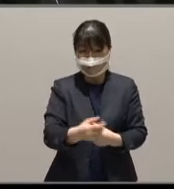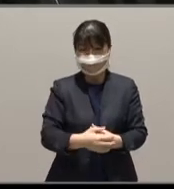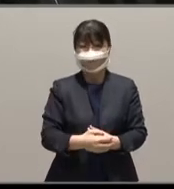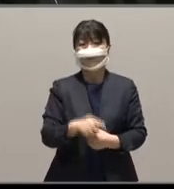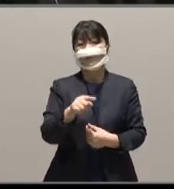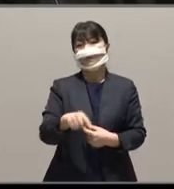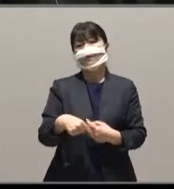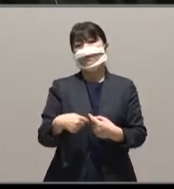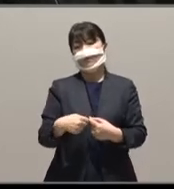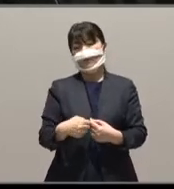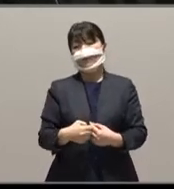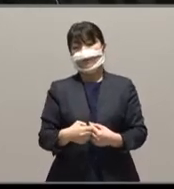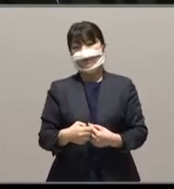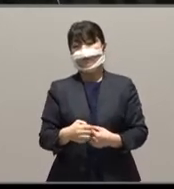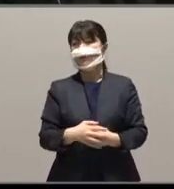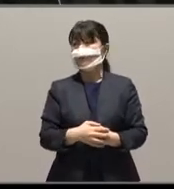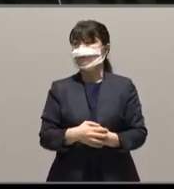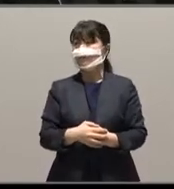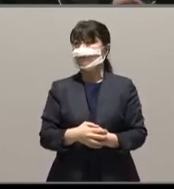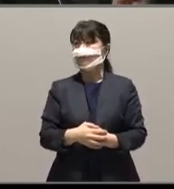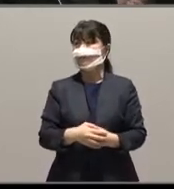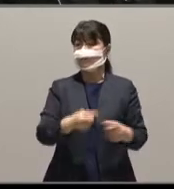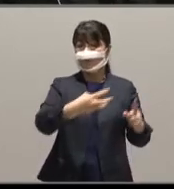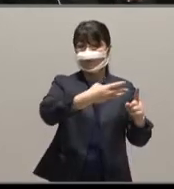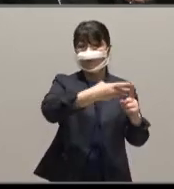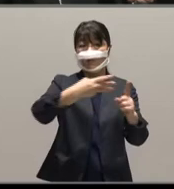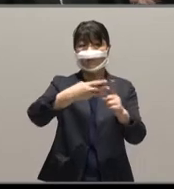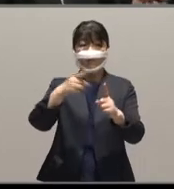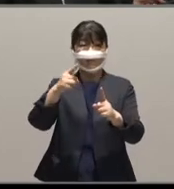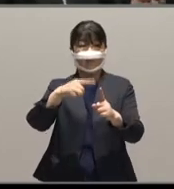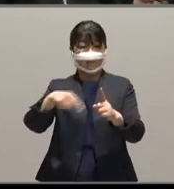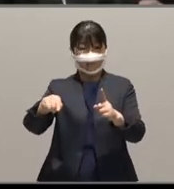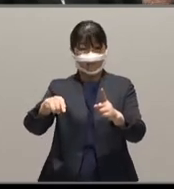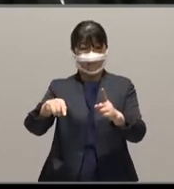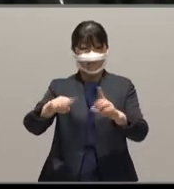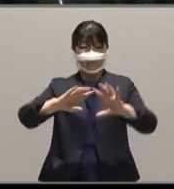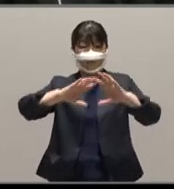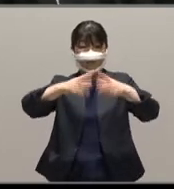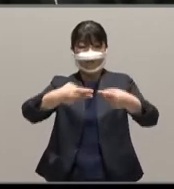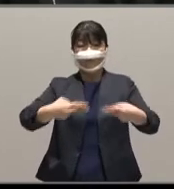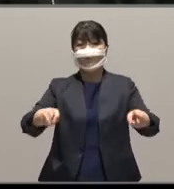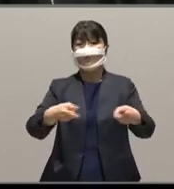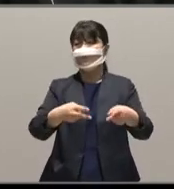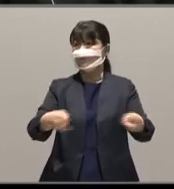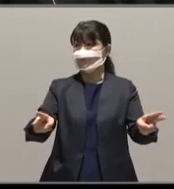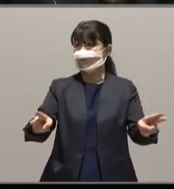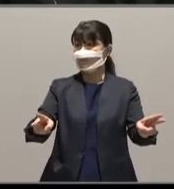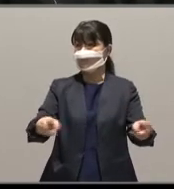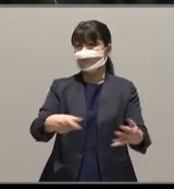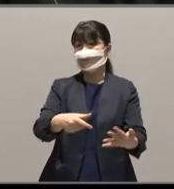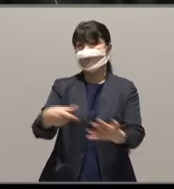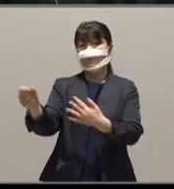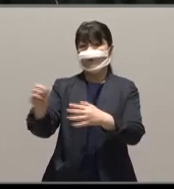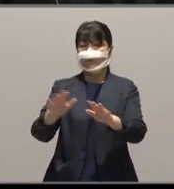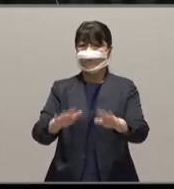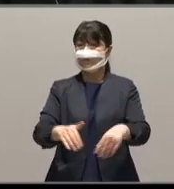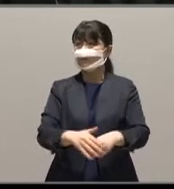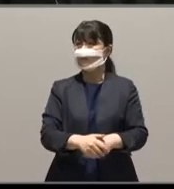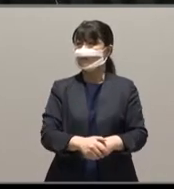on this TV show, I talked about the fighting chit effect, and the BBC World News, French radio,